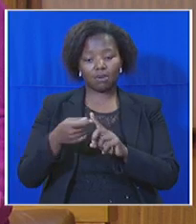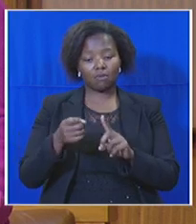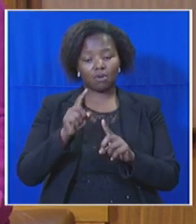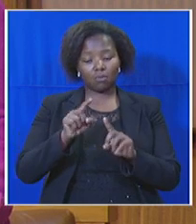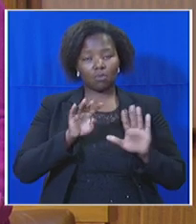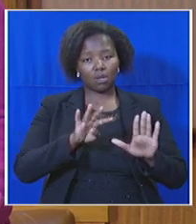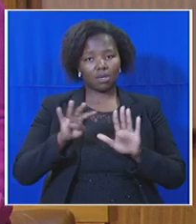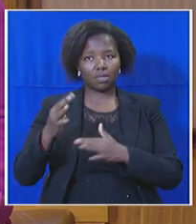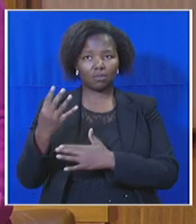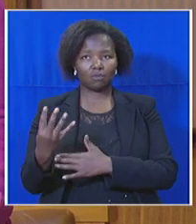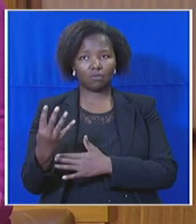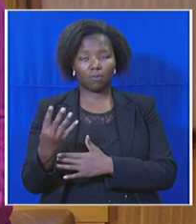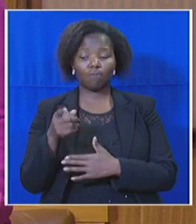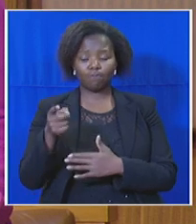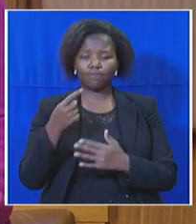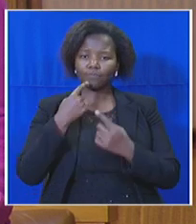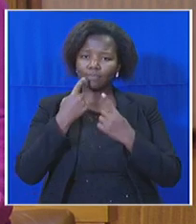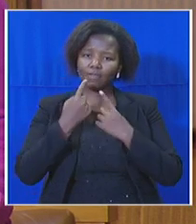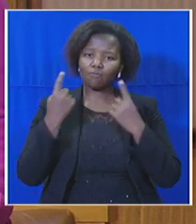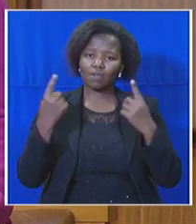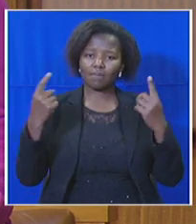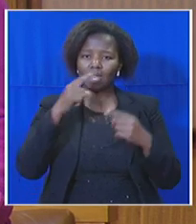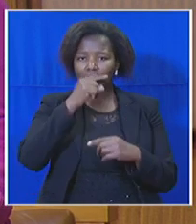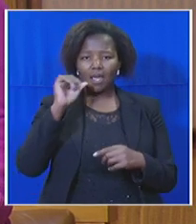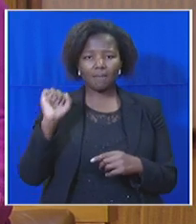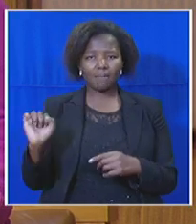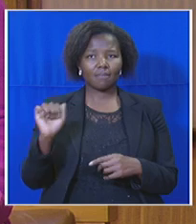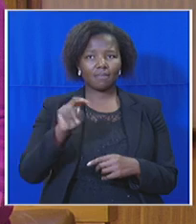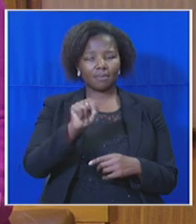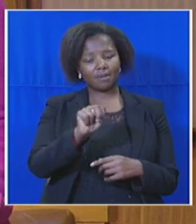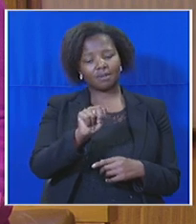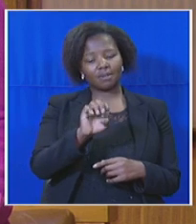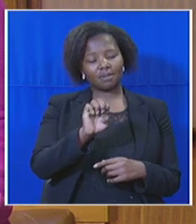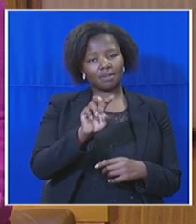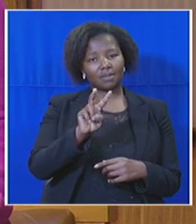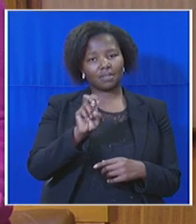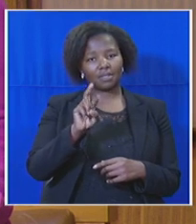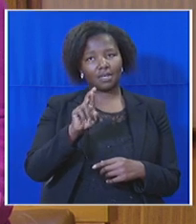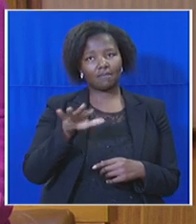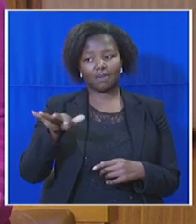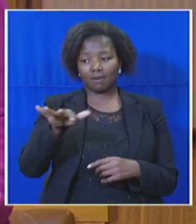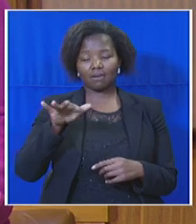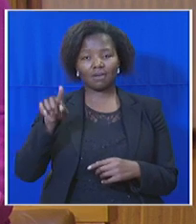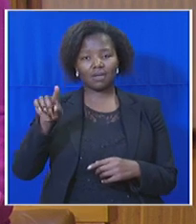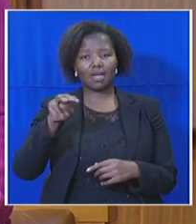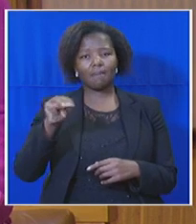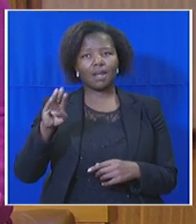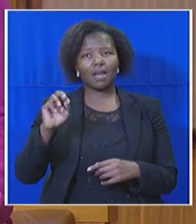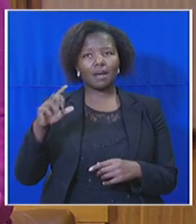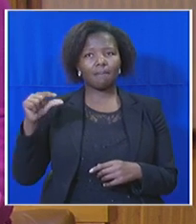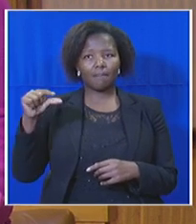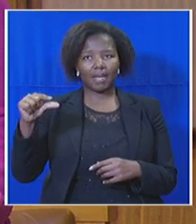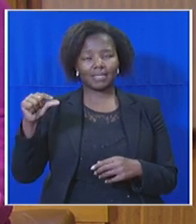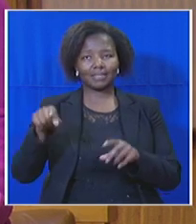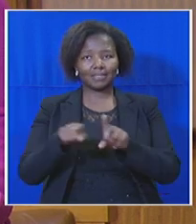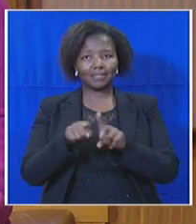was famously known as member and in his hometown of Middleburg, and also well known